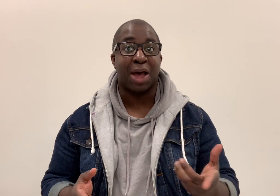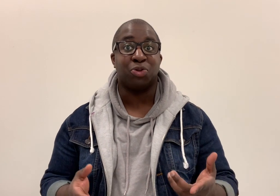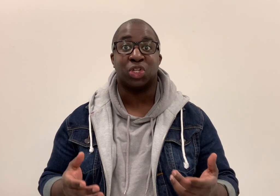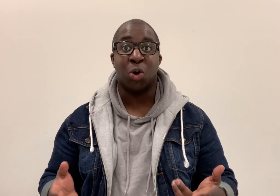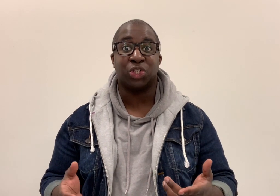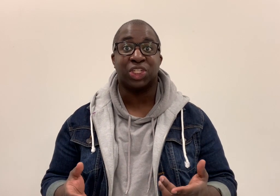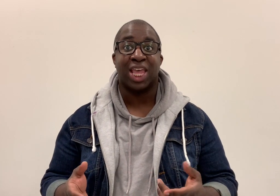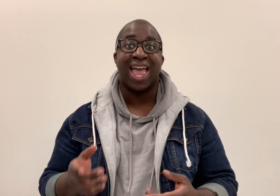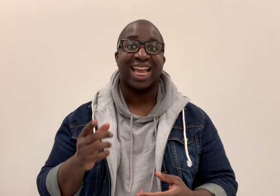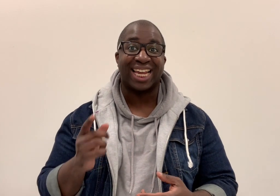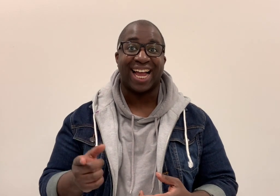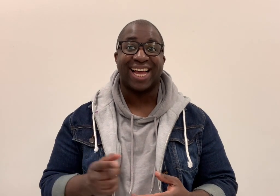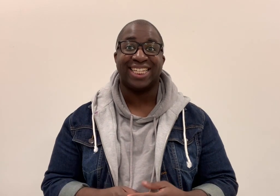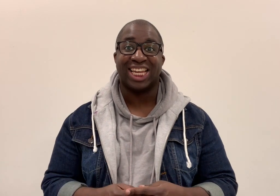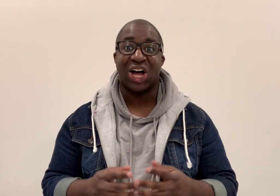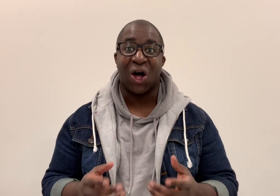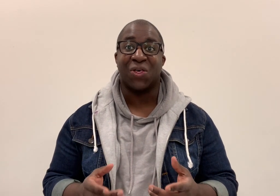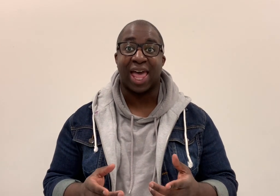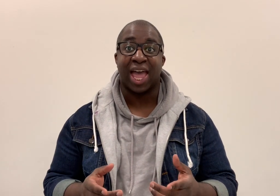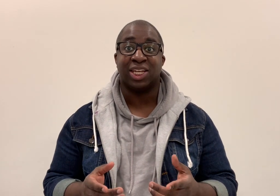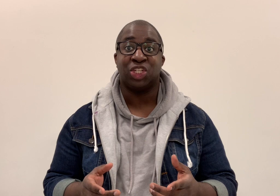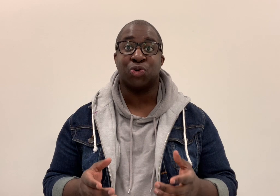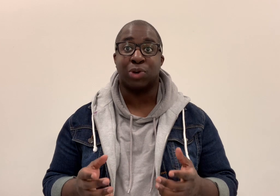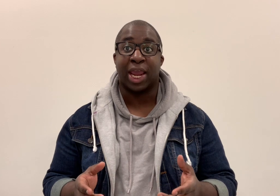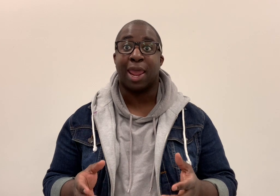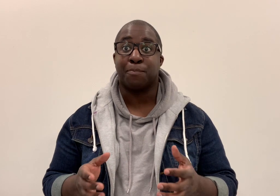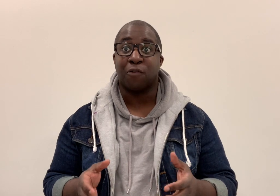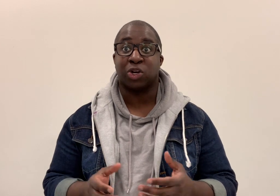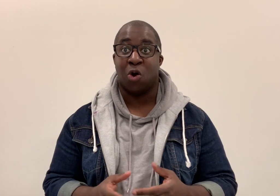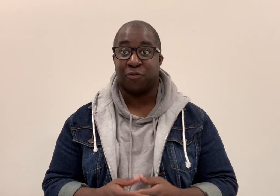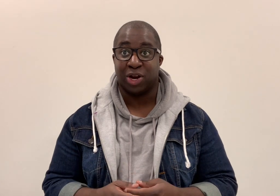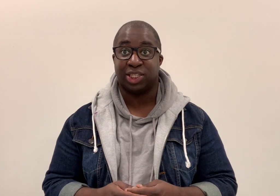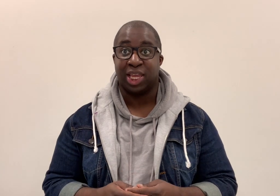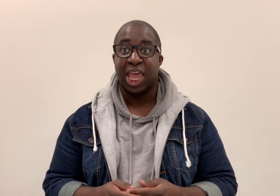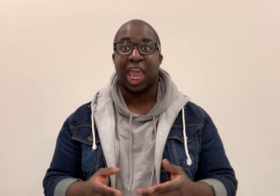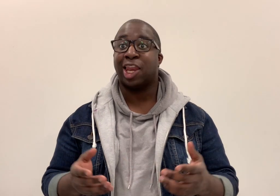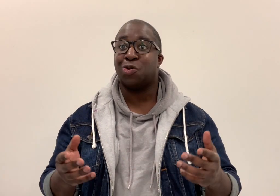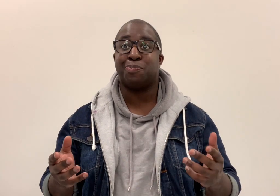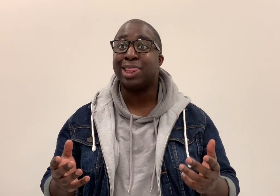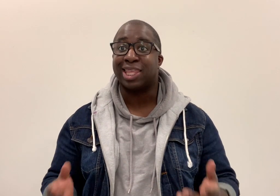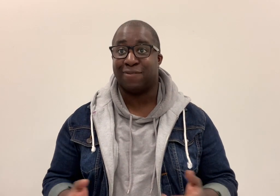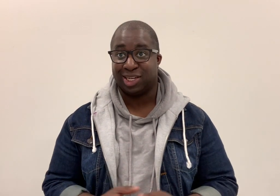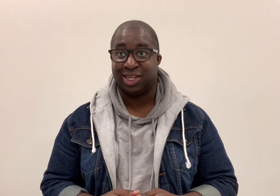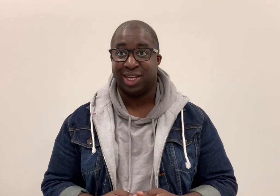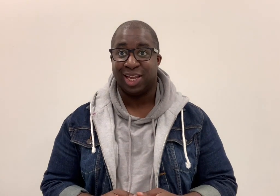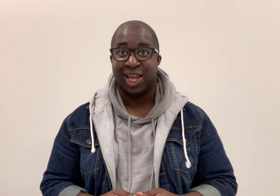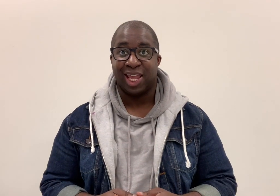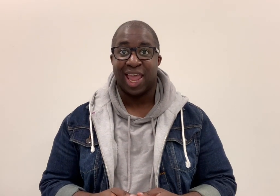flowers and mountains and oceans, God did all that to create a perfect home for us. Can you believe